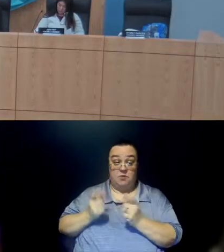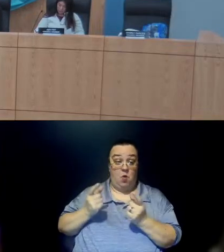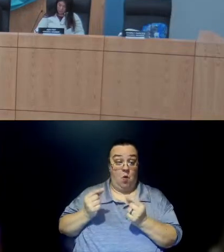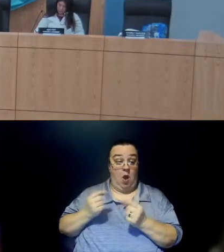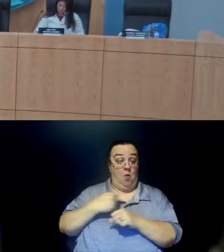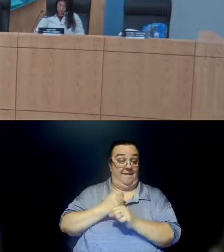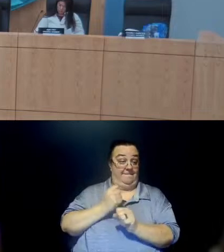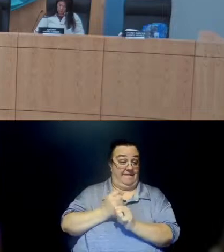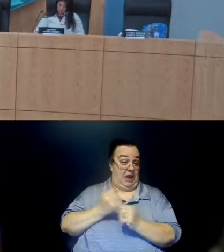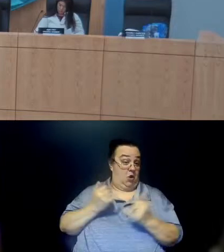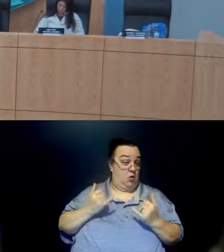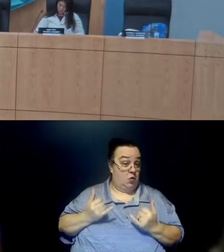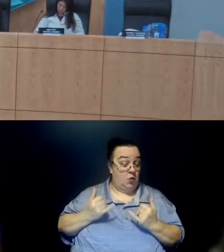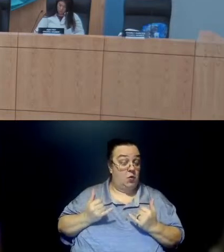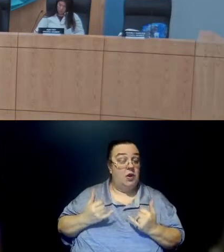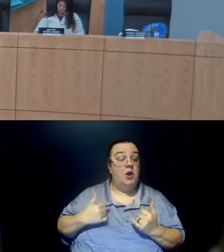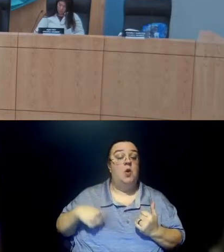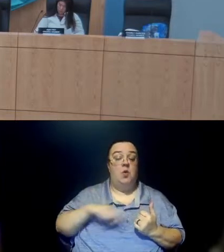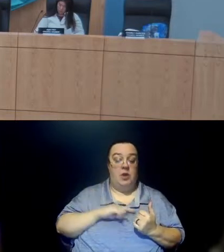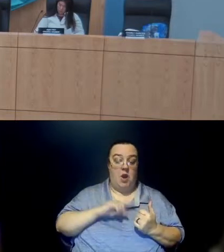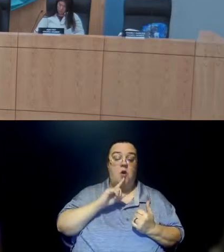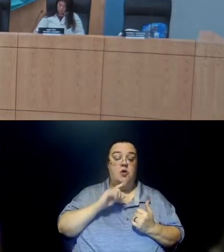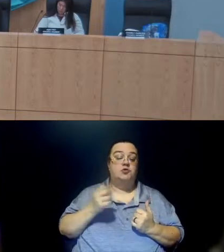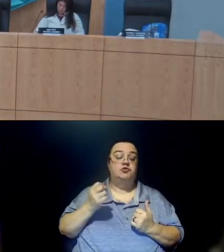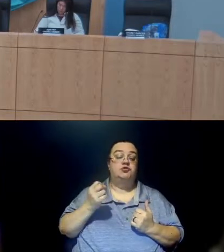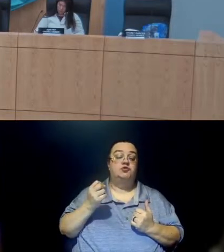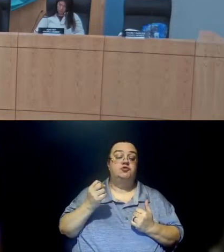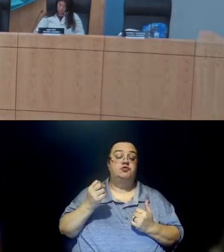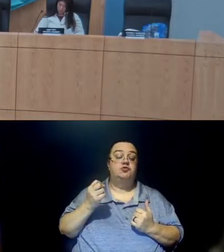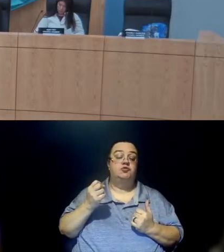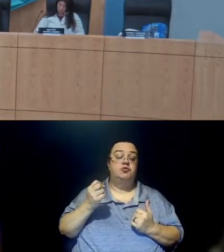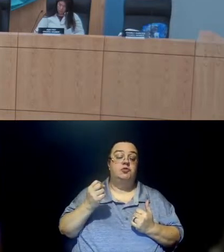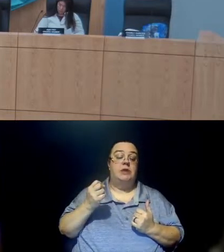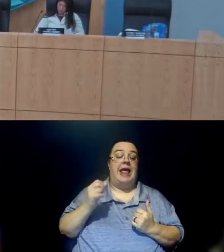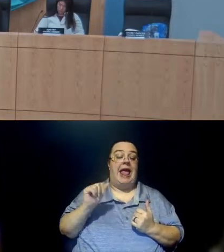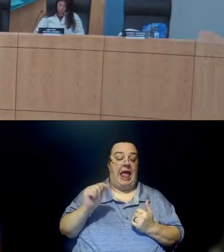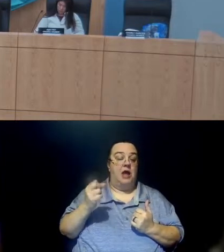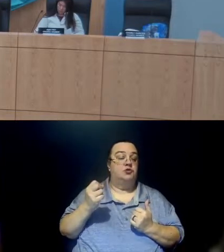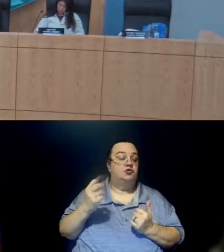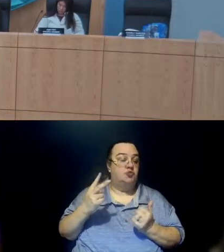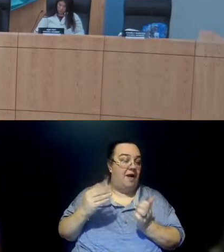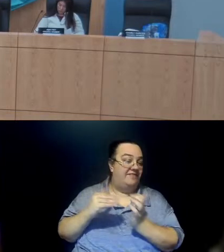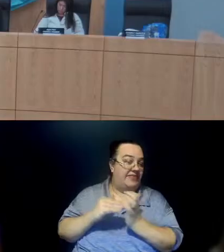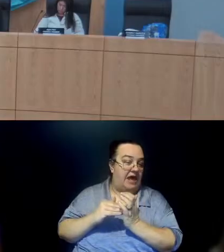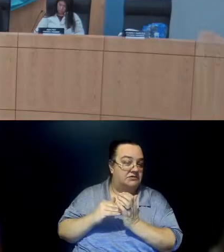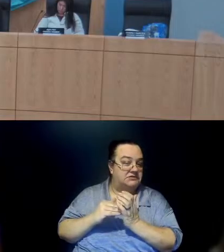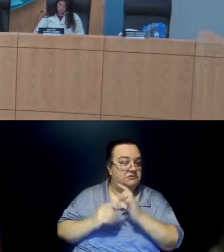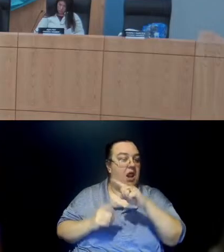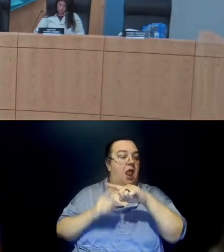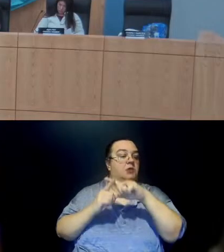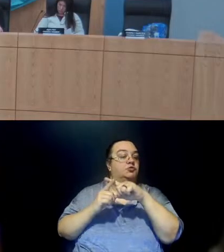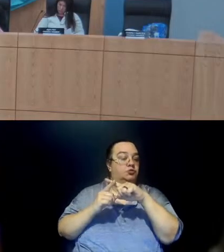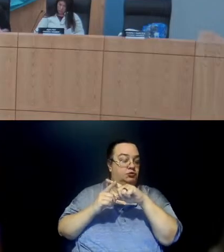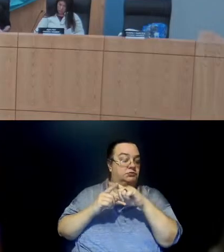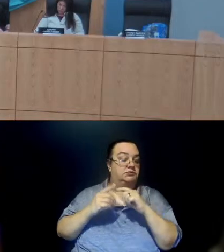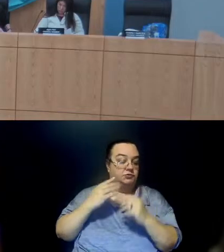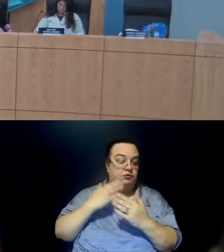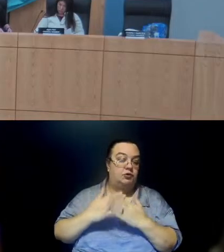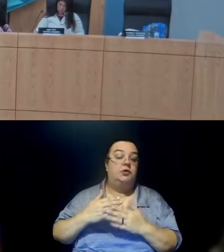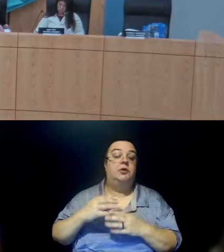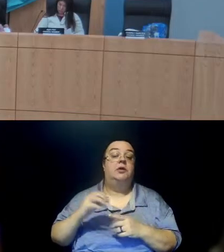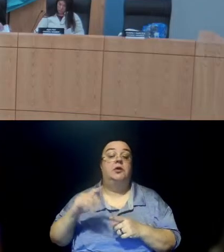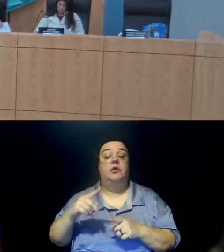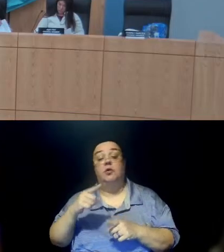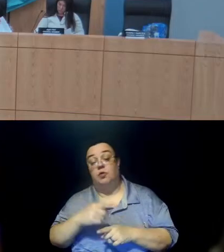currently, we're at $12,000 to the good. Yeah. You had a Yeah.